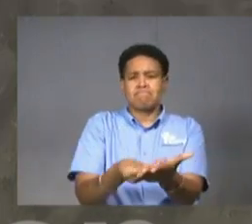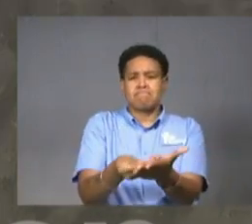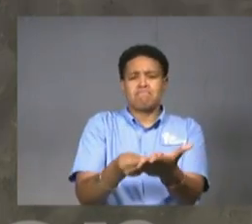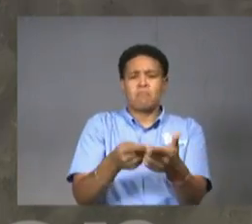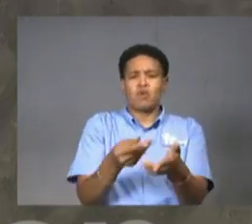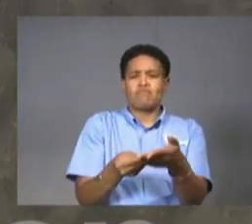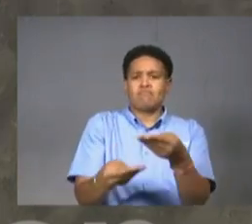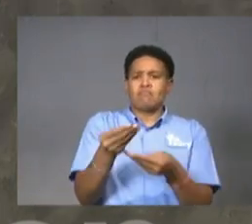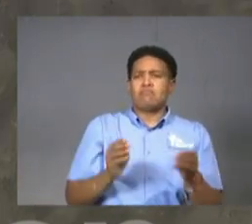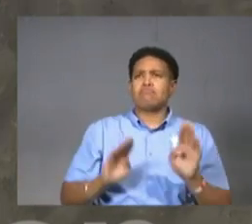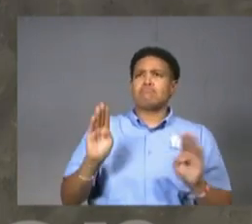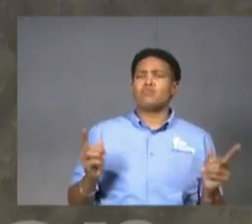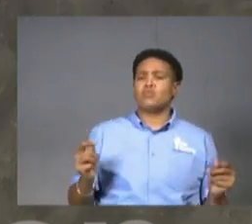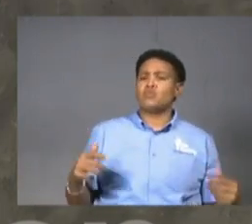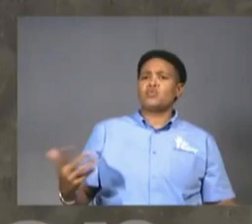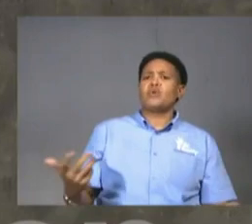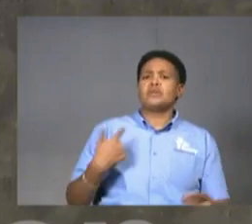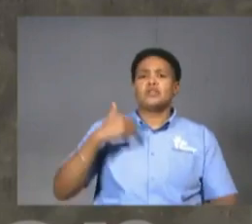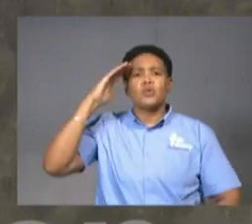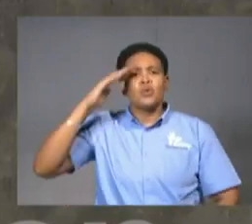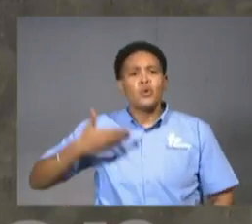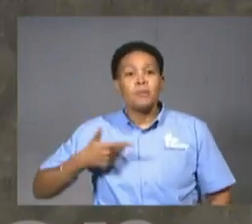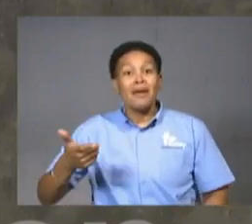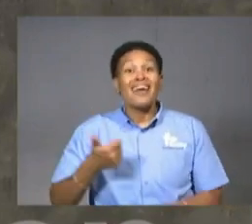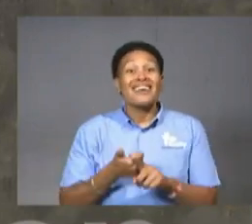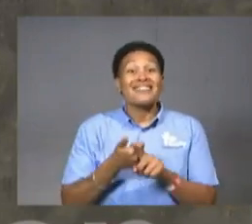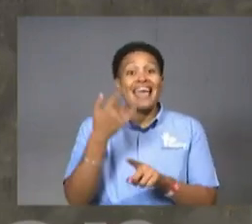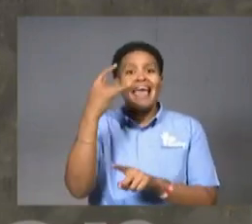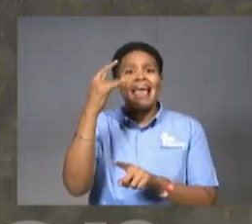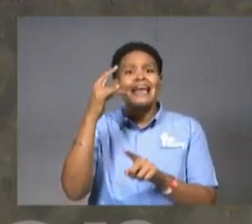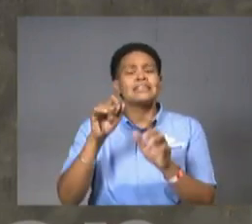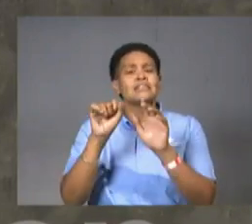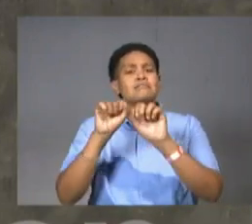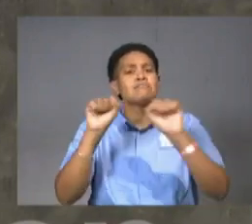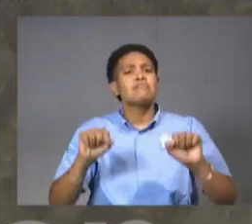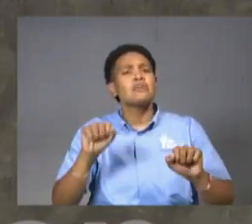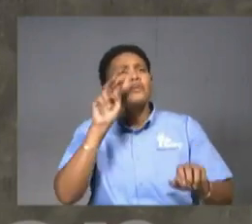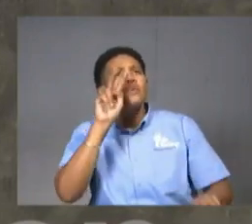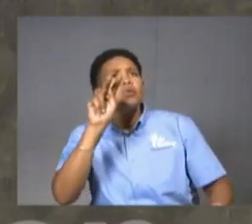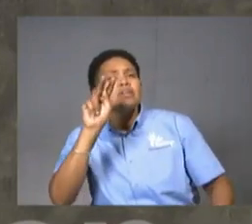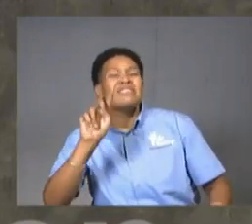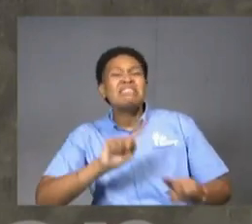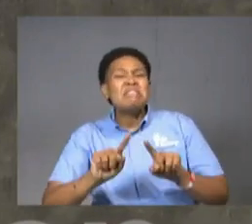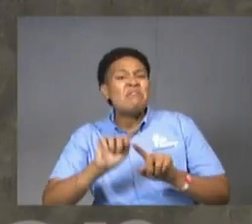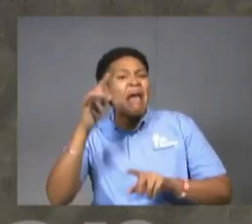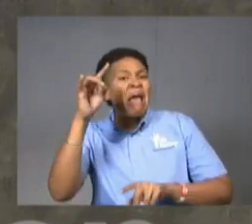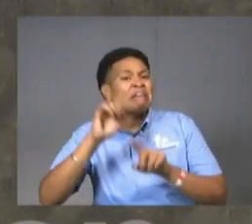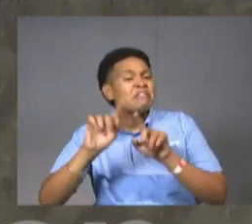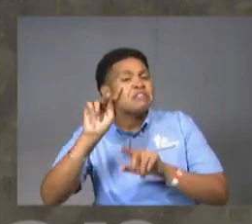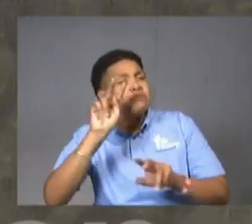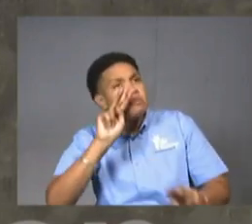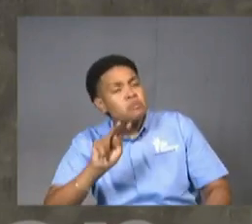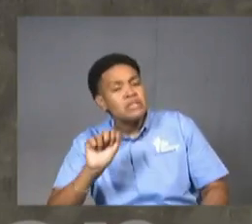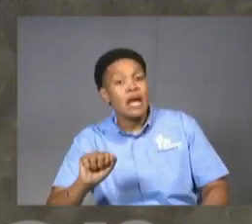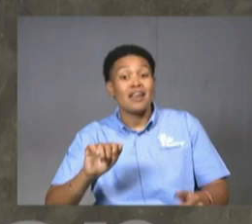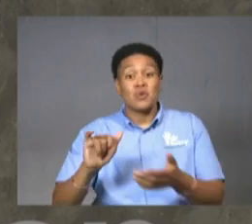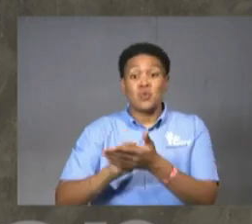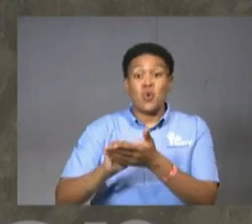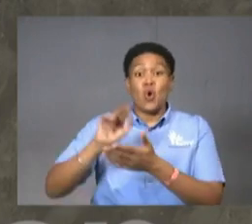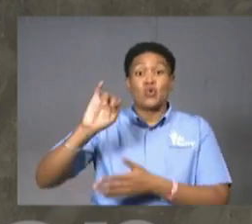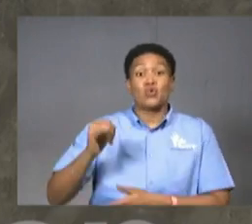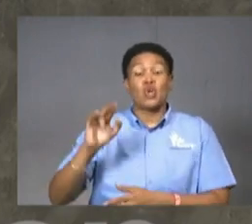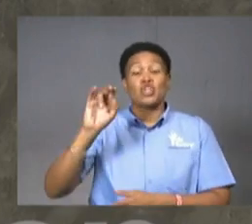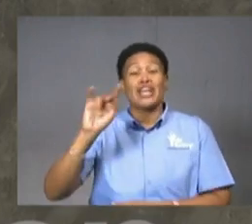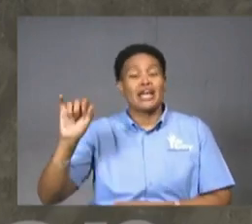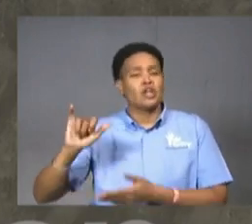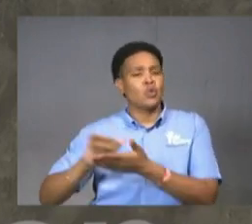evening, we are pleased to welcome viewers from 18 stations across the Caribbean, New York, New Jersey, and Connecticut. We also have people